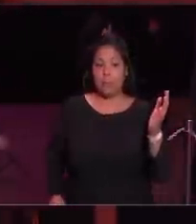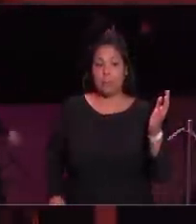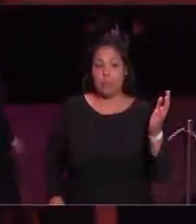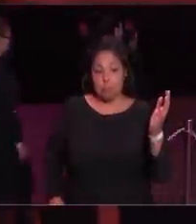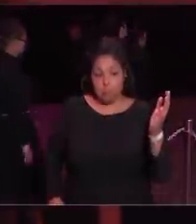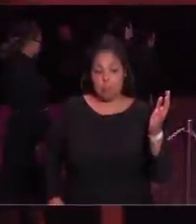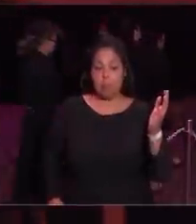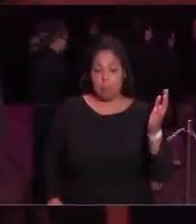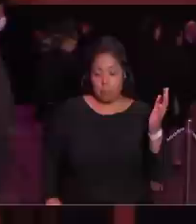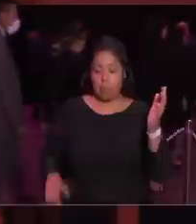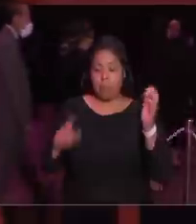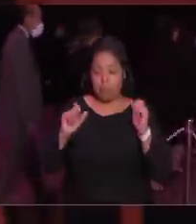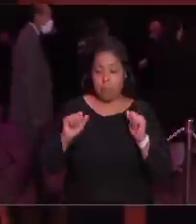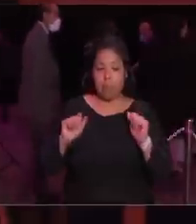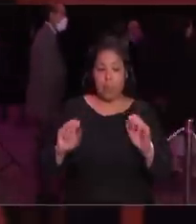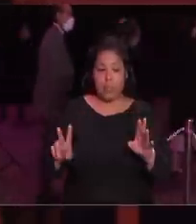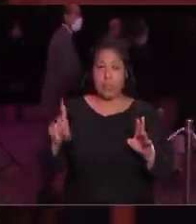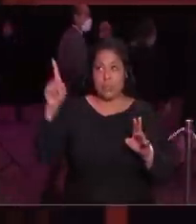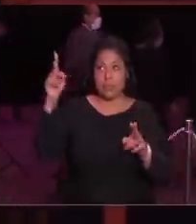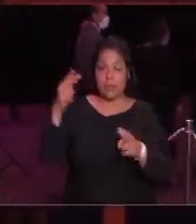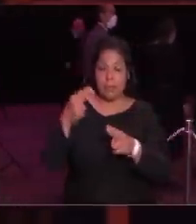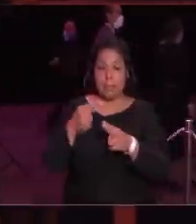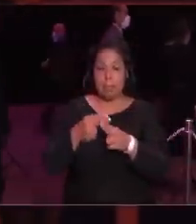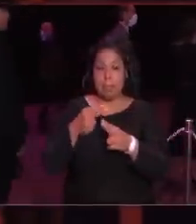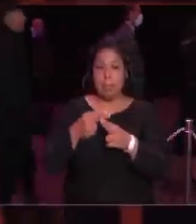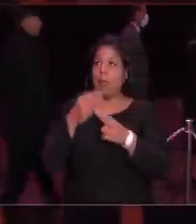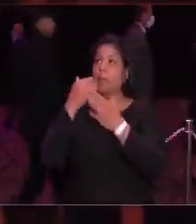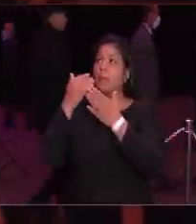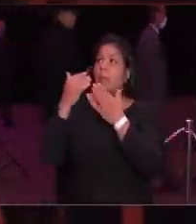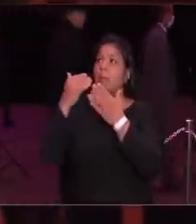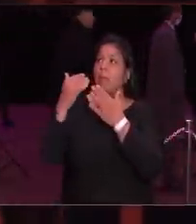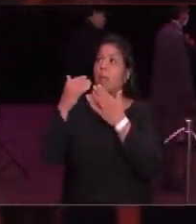Blessed be the name. Thank you so much. Thank you for giving.